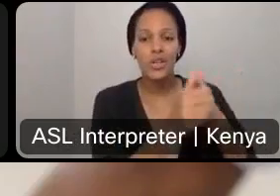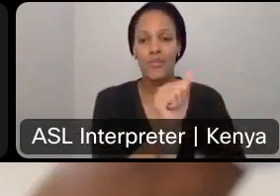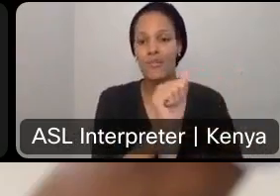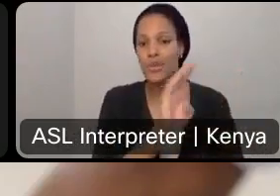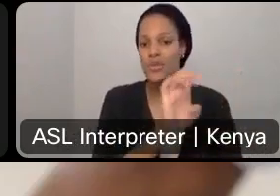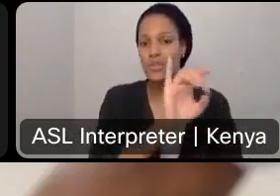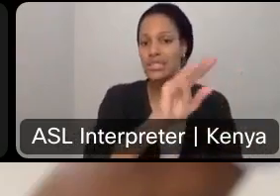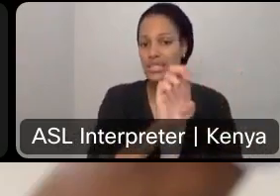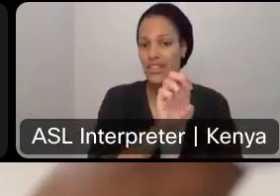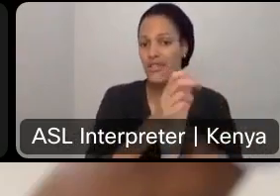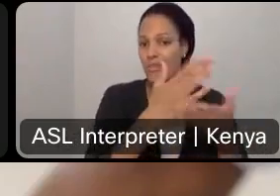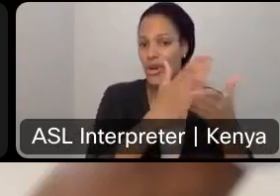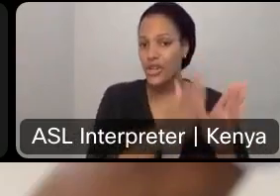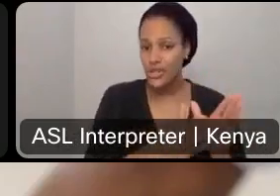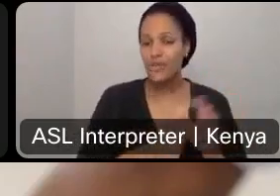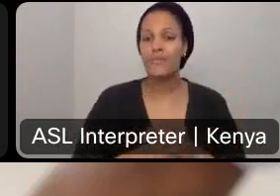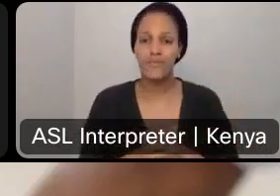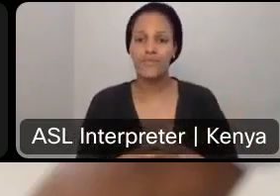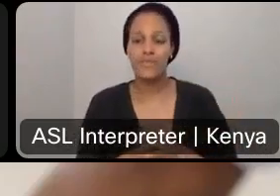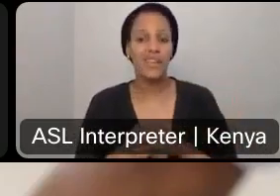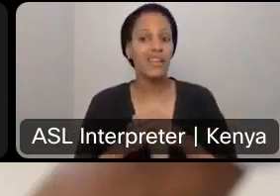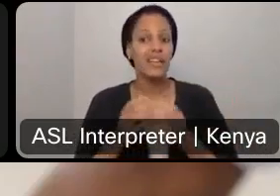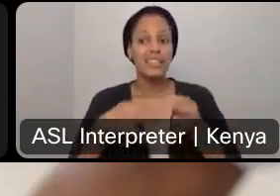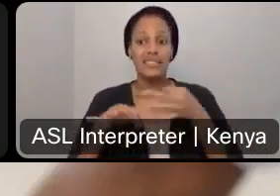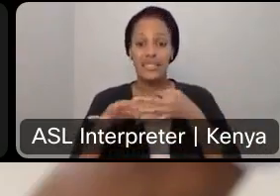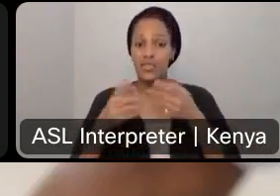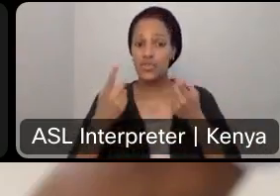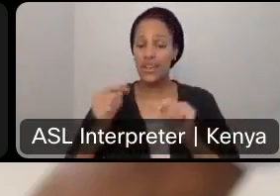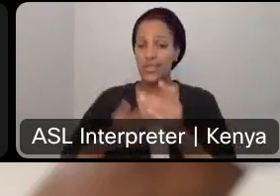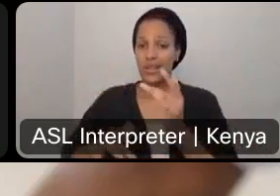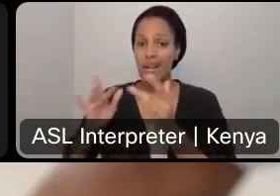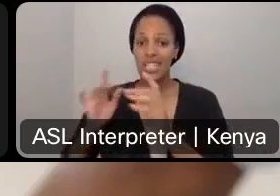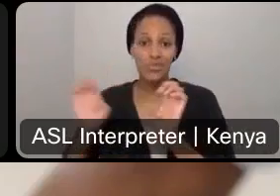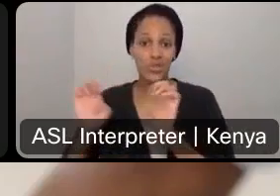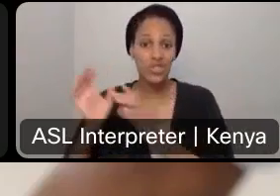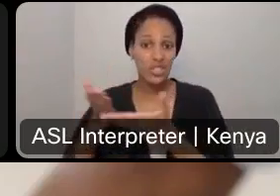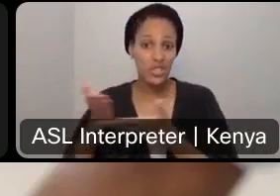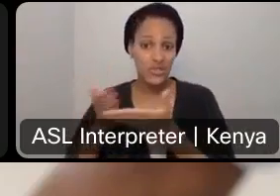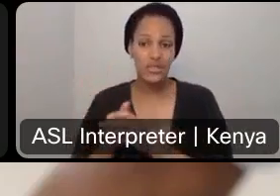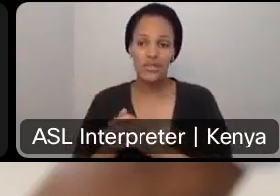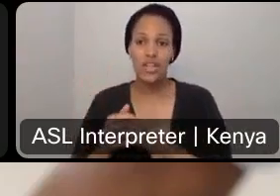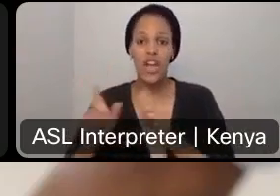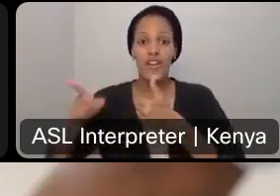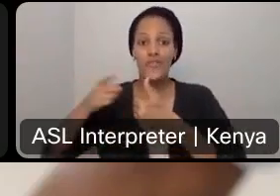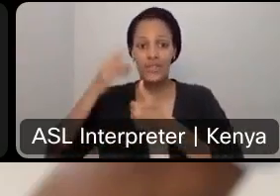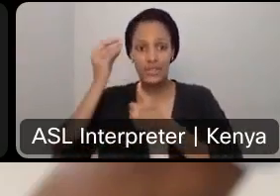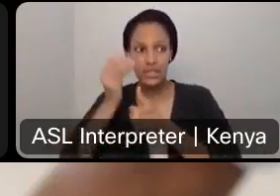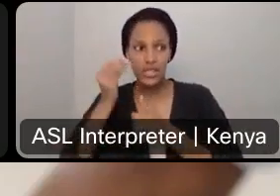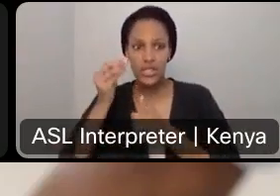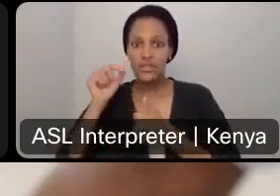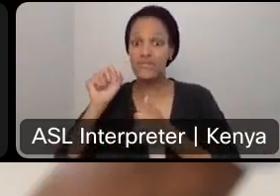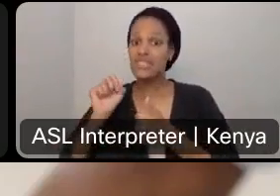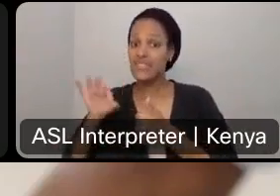If staff feel the need to contact emergency services, first consider if this is a true